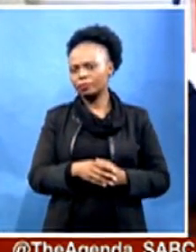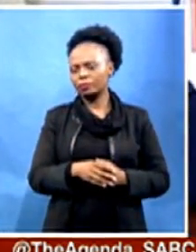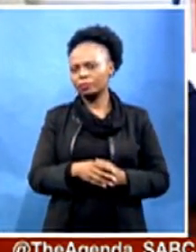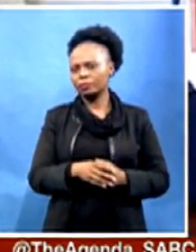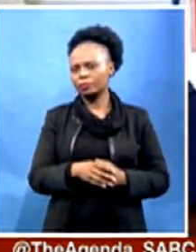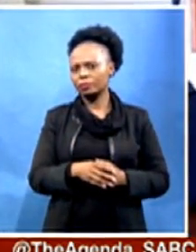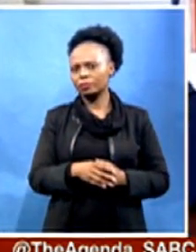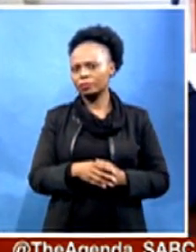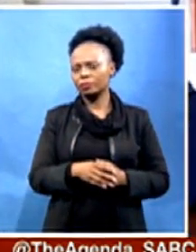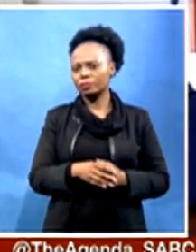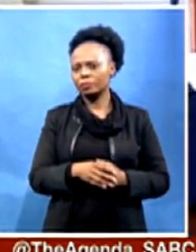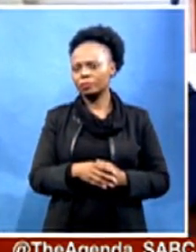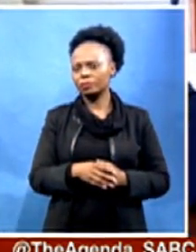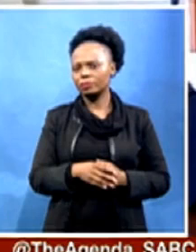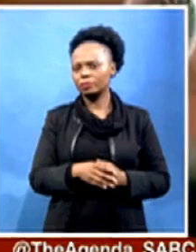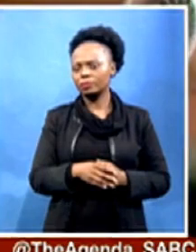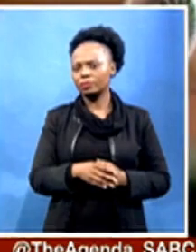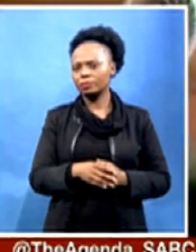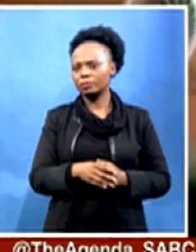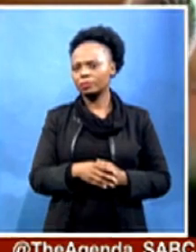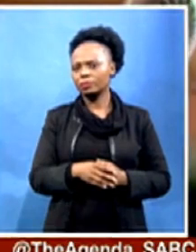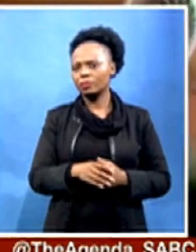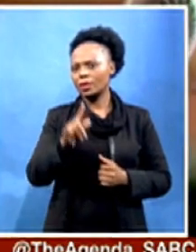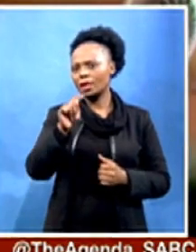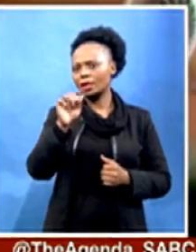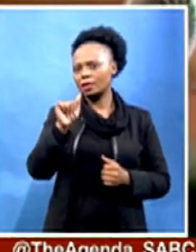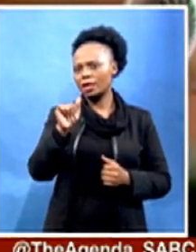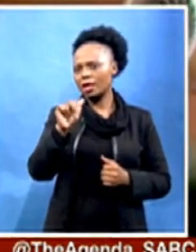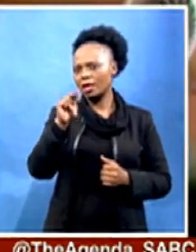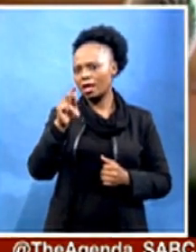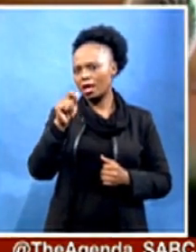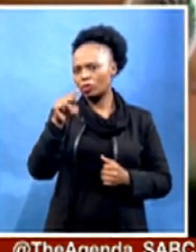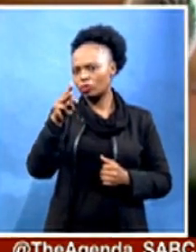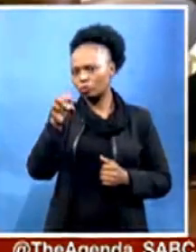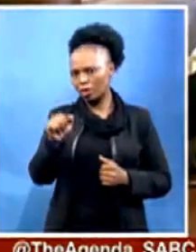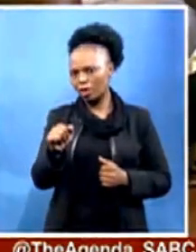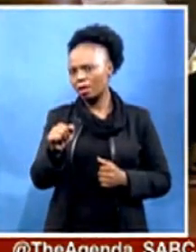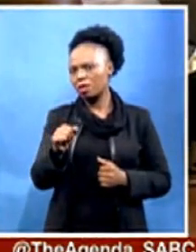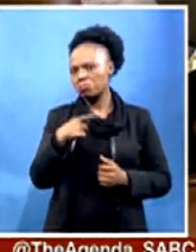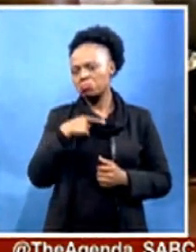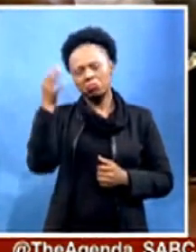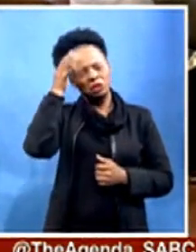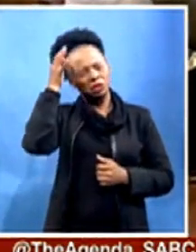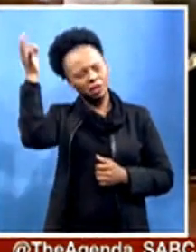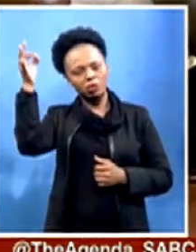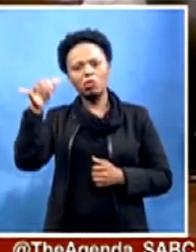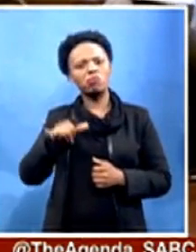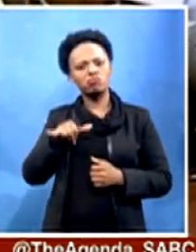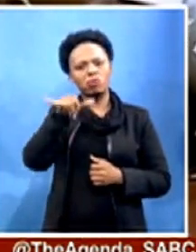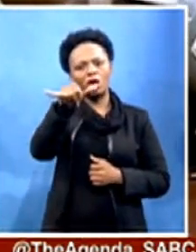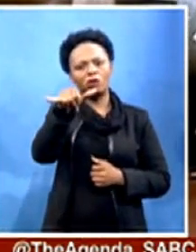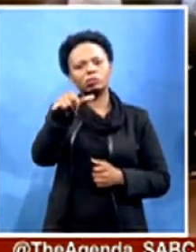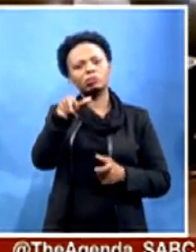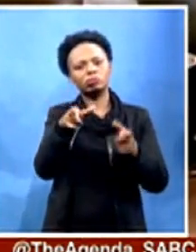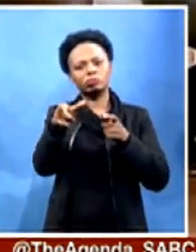Tanatswa Kativu has always imagined himself as a pilot, flying a jet through the open skies and safely transporting